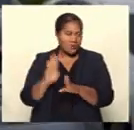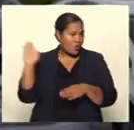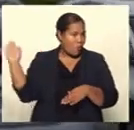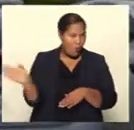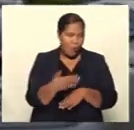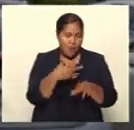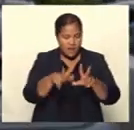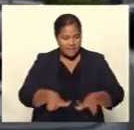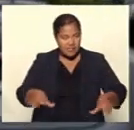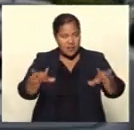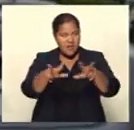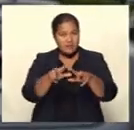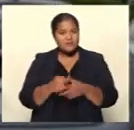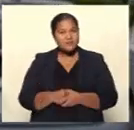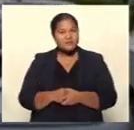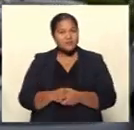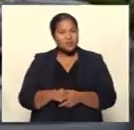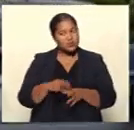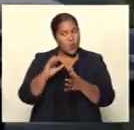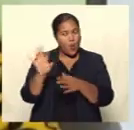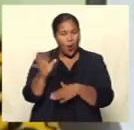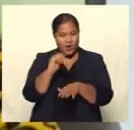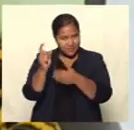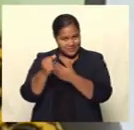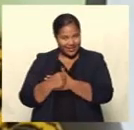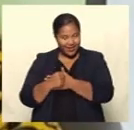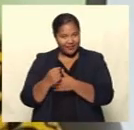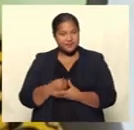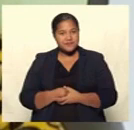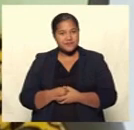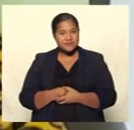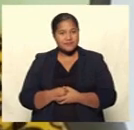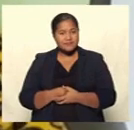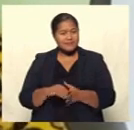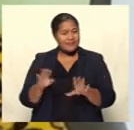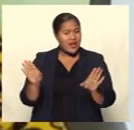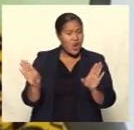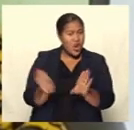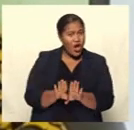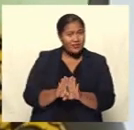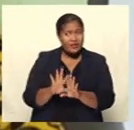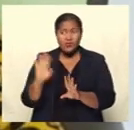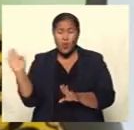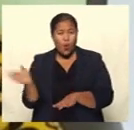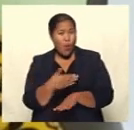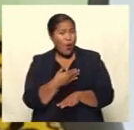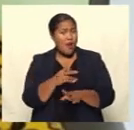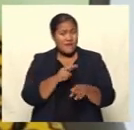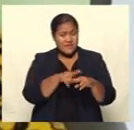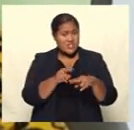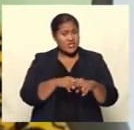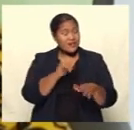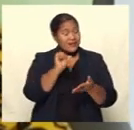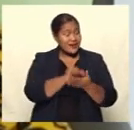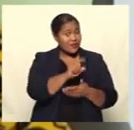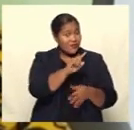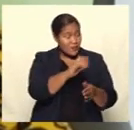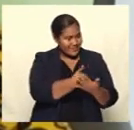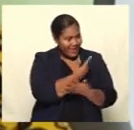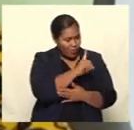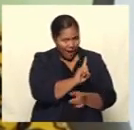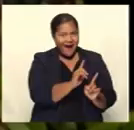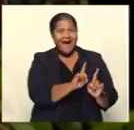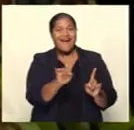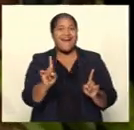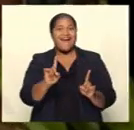Levu to keep everyone safe. A lockdown for the whole of Fiji should have been done right from day one. If it had been done from day one, it